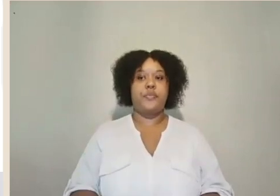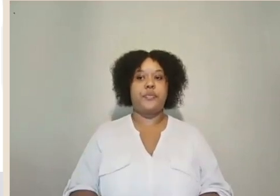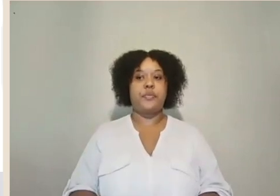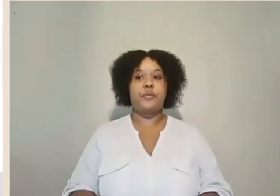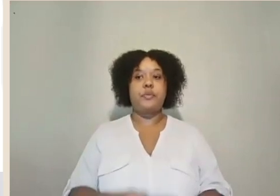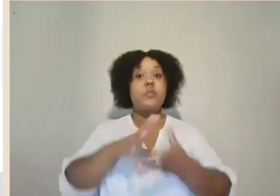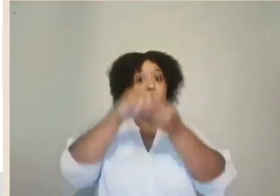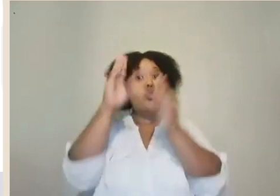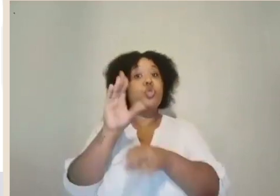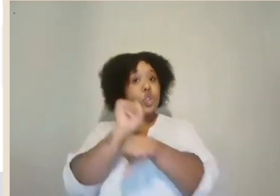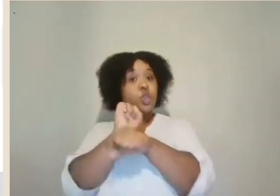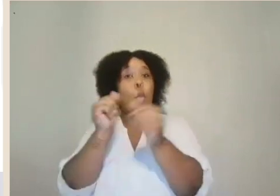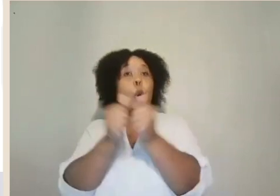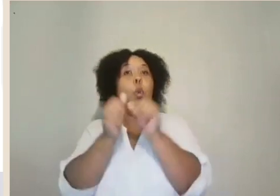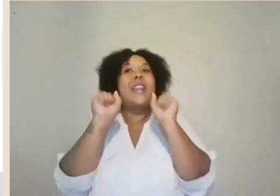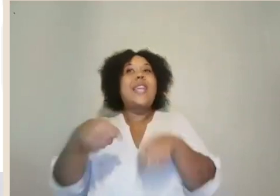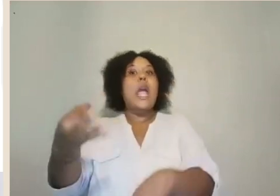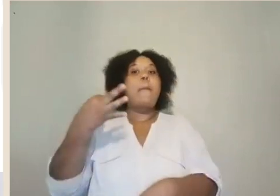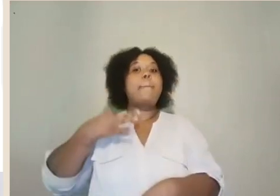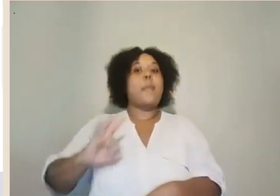students that you work with can benefit from?